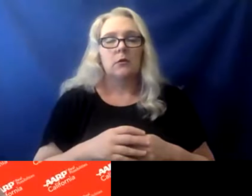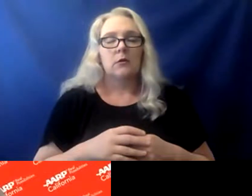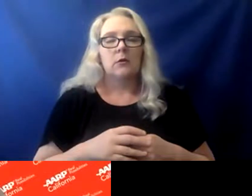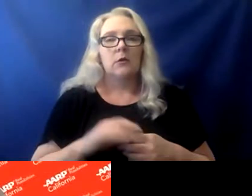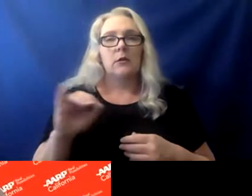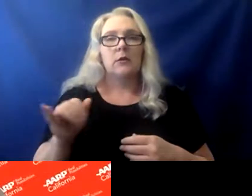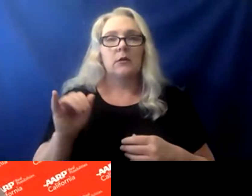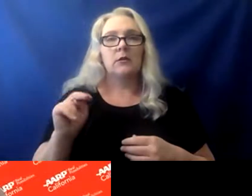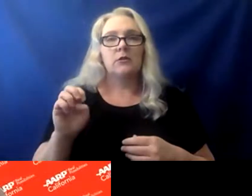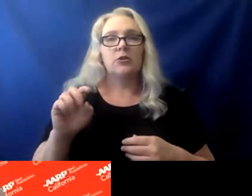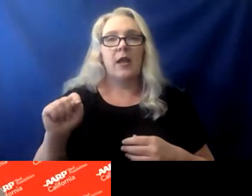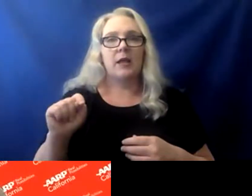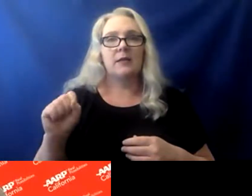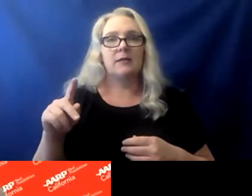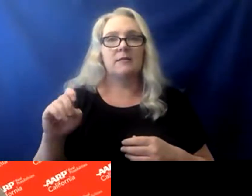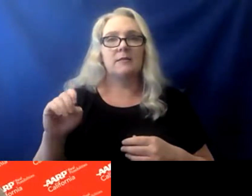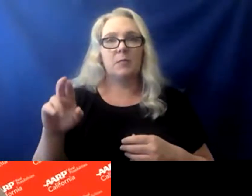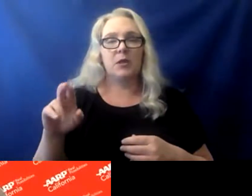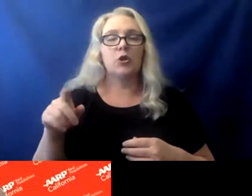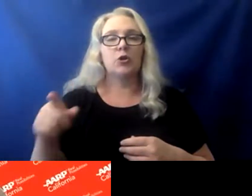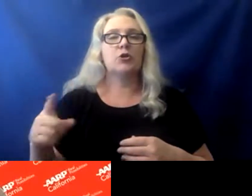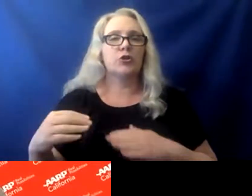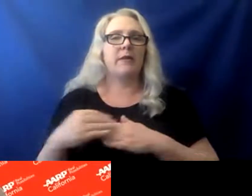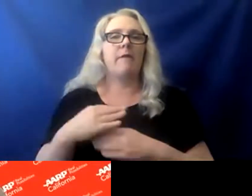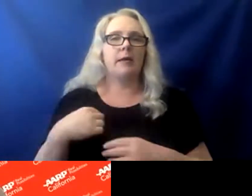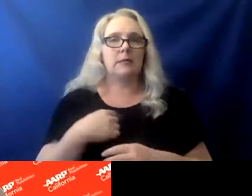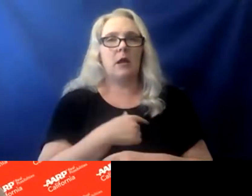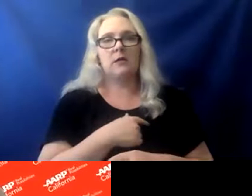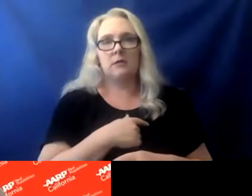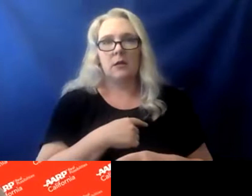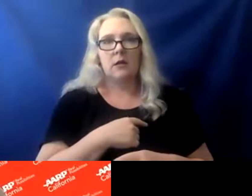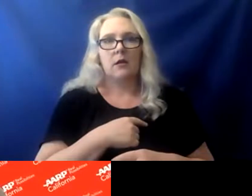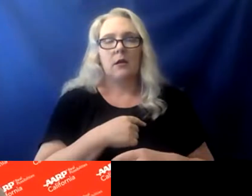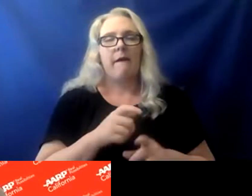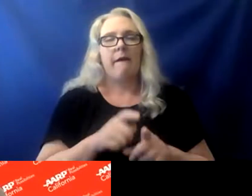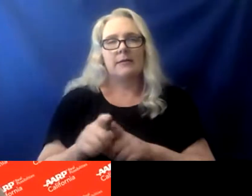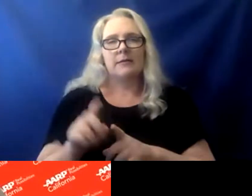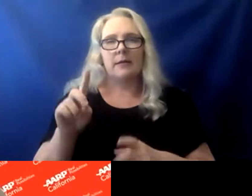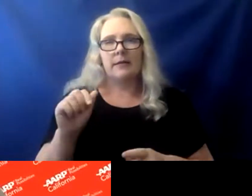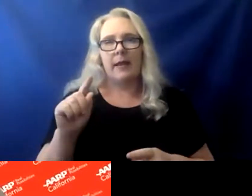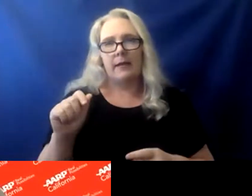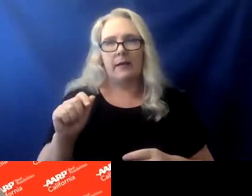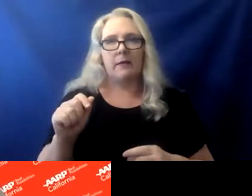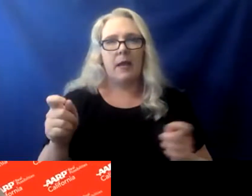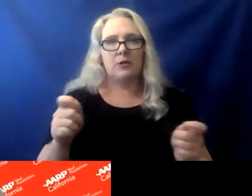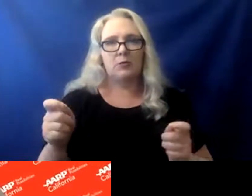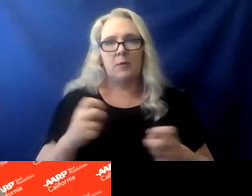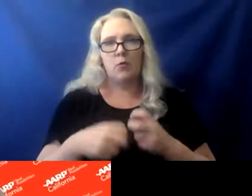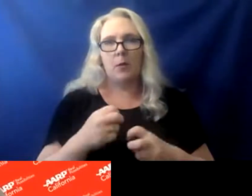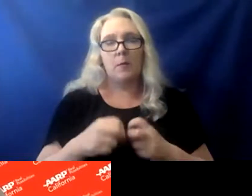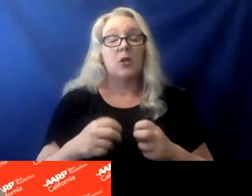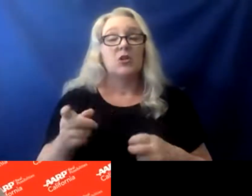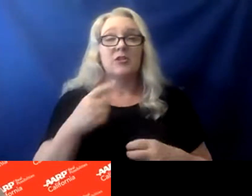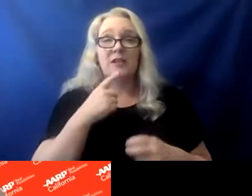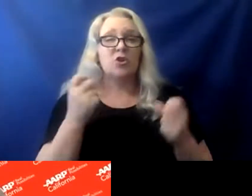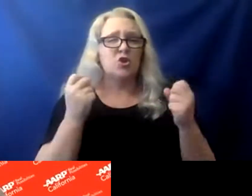Spear of Meta Foundation has wisely advised us as part of our problem is just a data and contact management problem. We have so many initiatives with